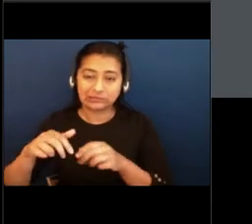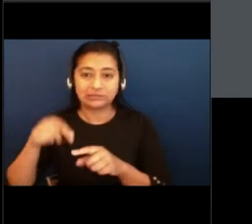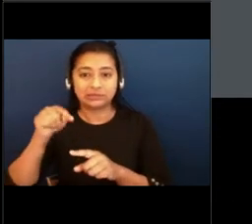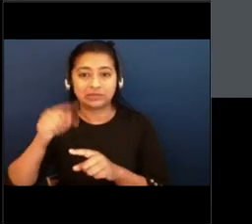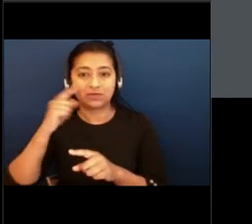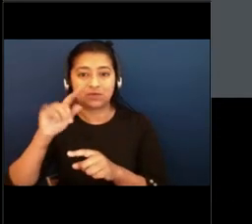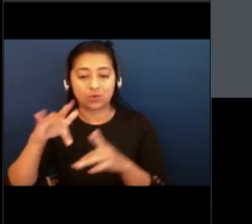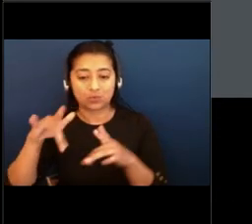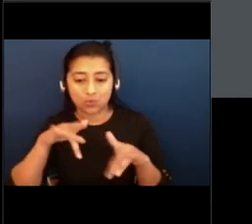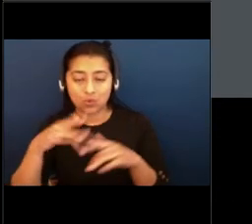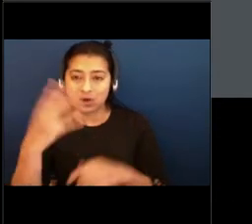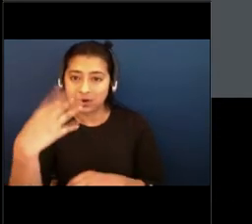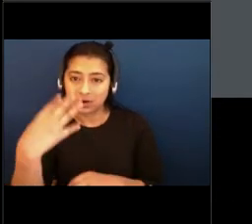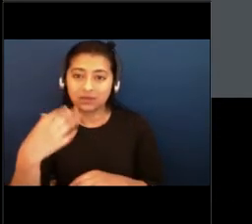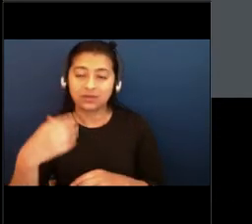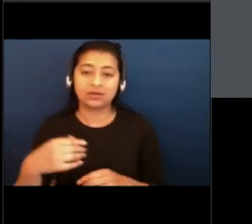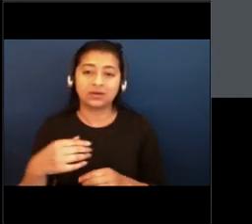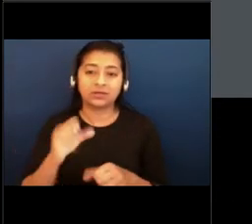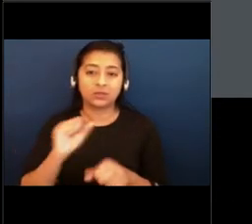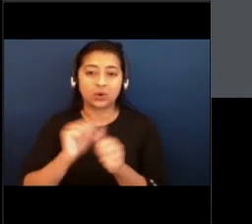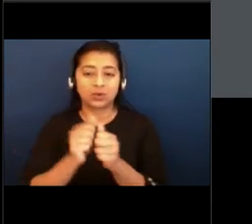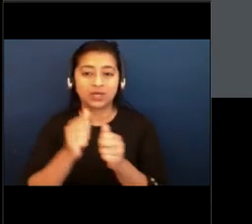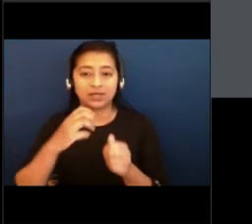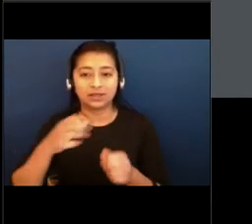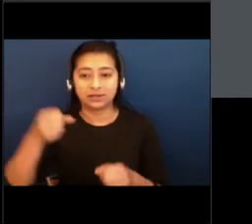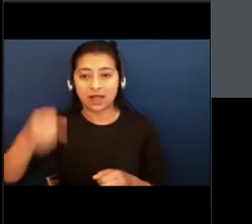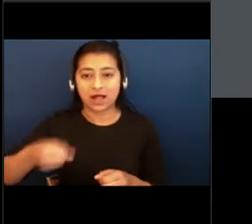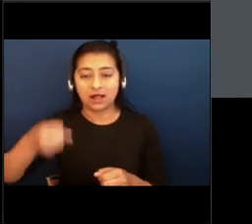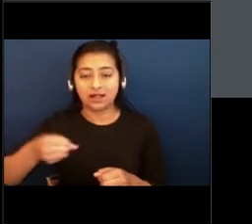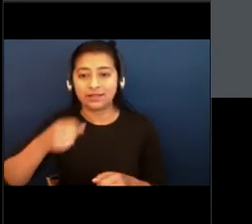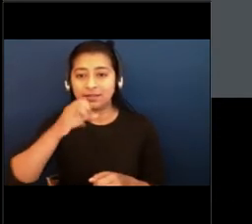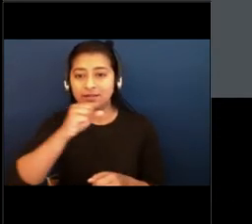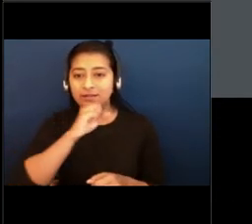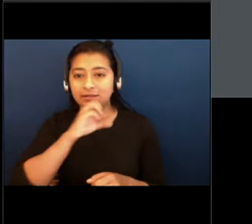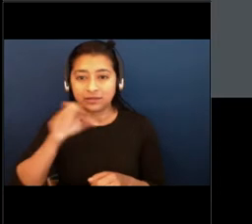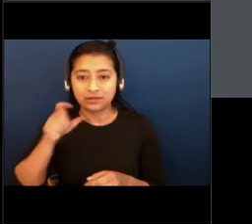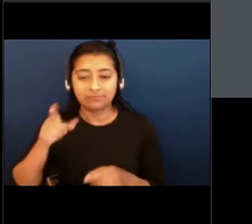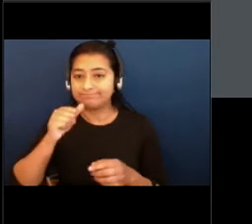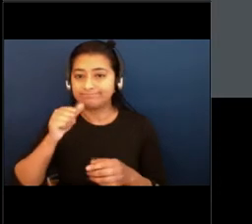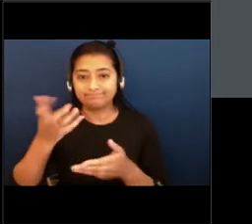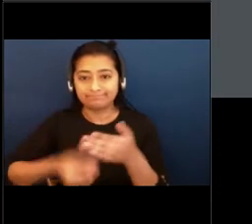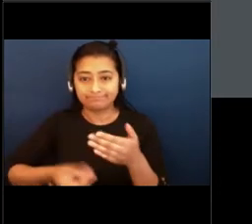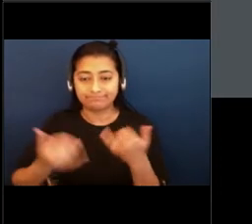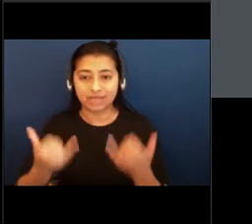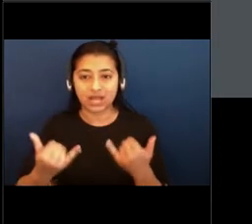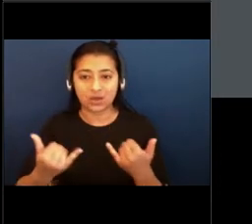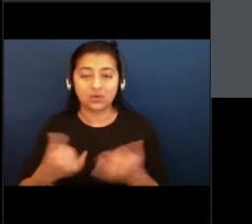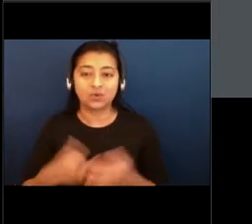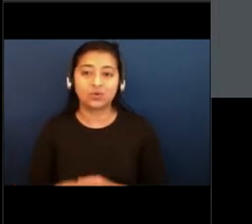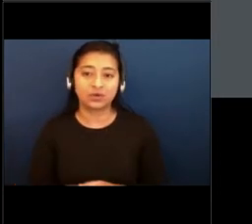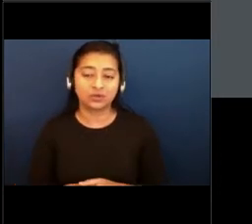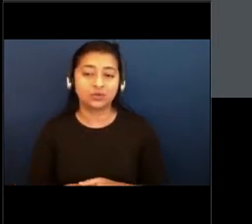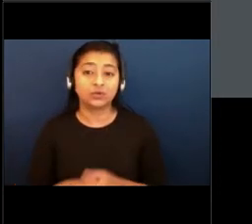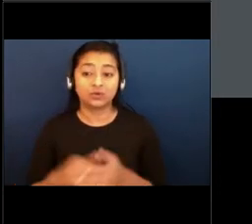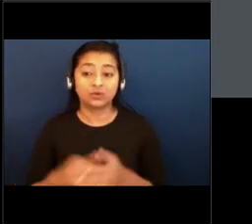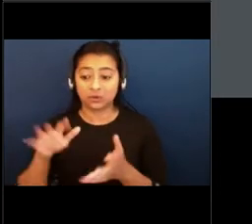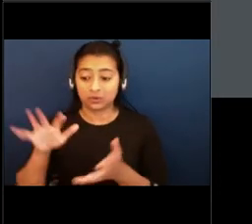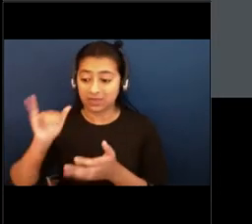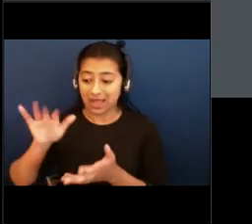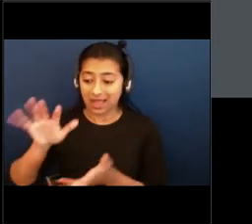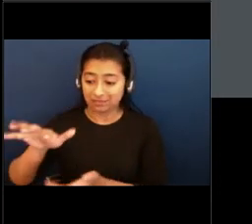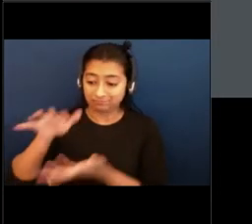those recordings, the work with elders who are no longer here. So how do you take that